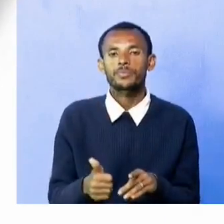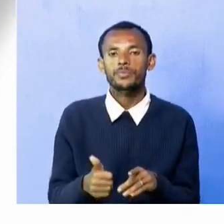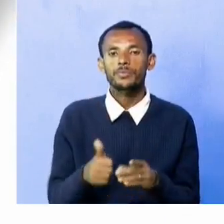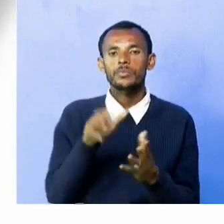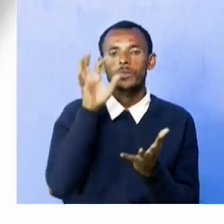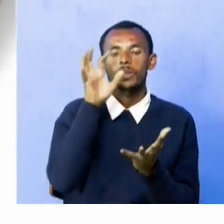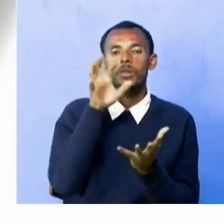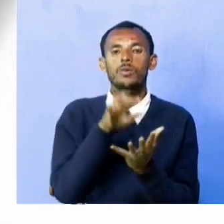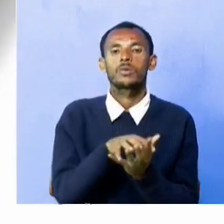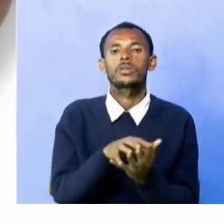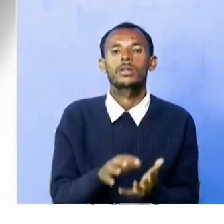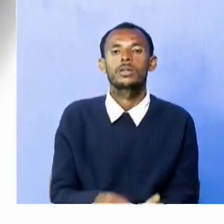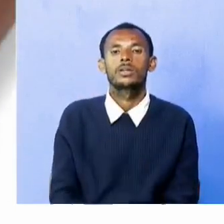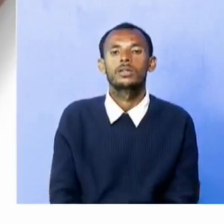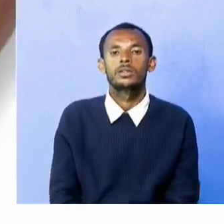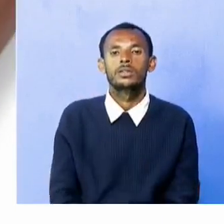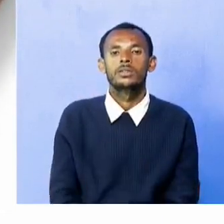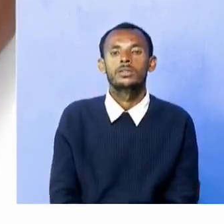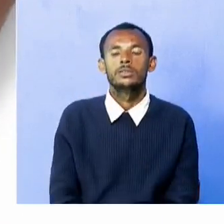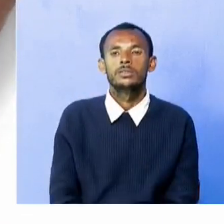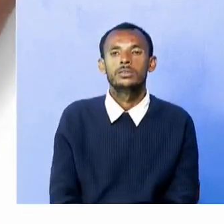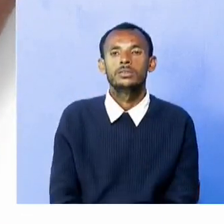contain